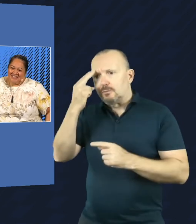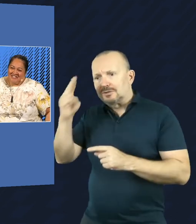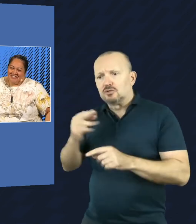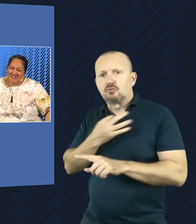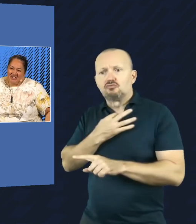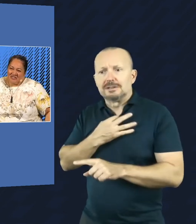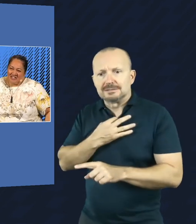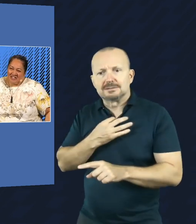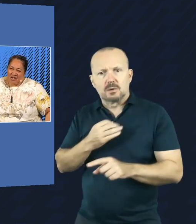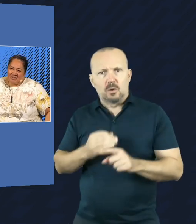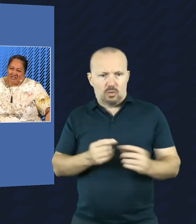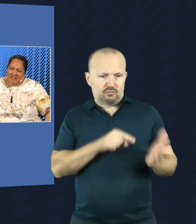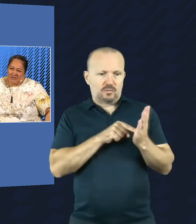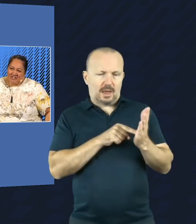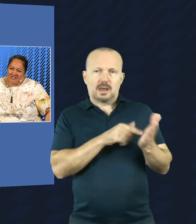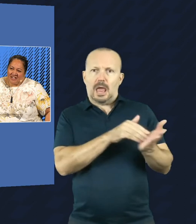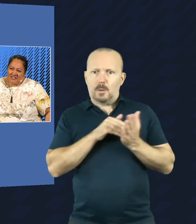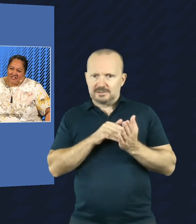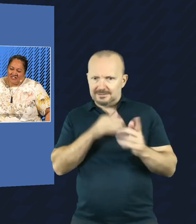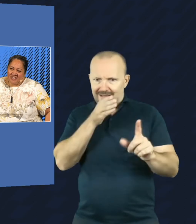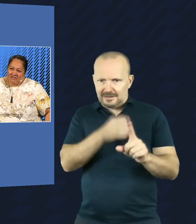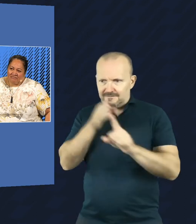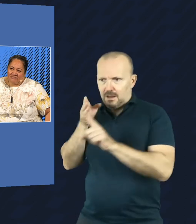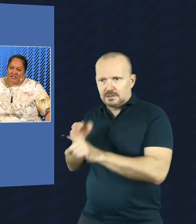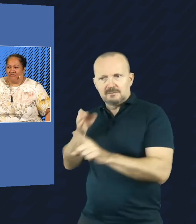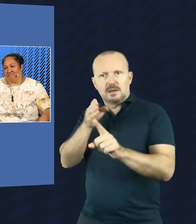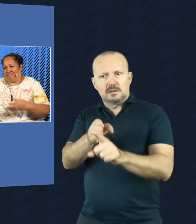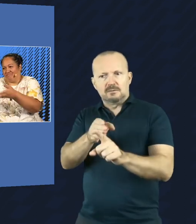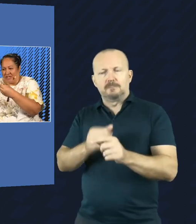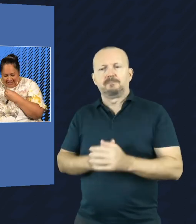and looking for the alignment to community values.